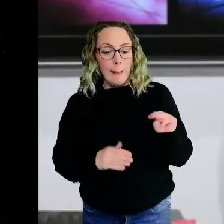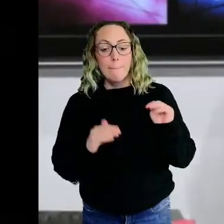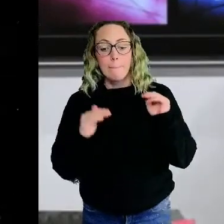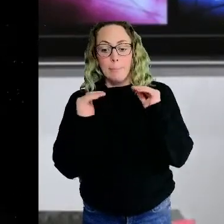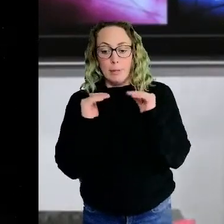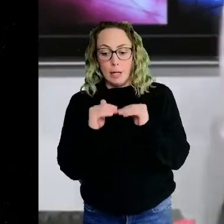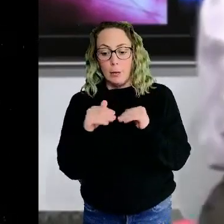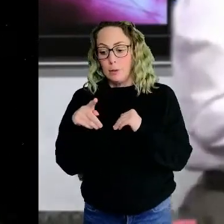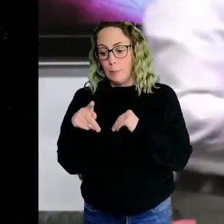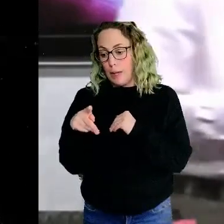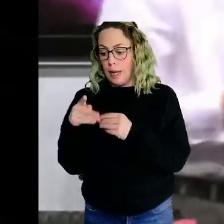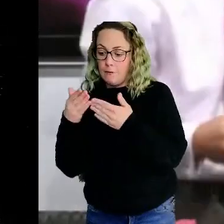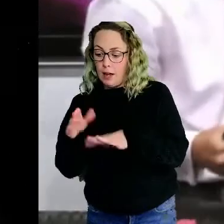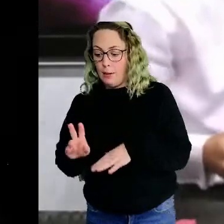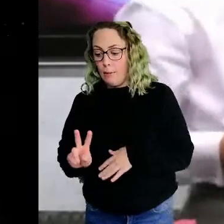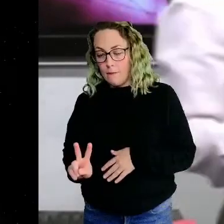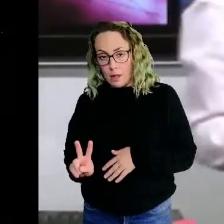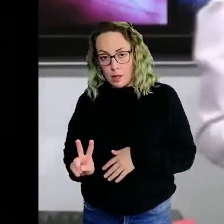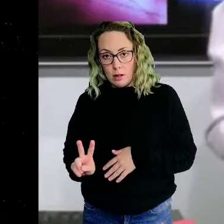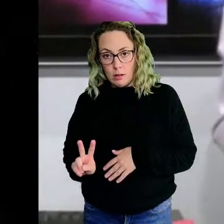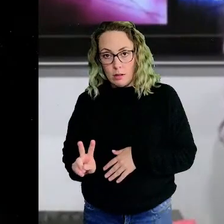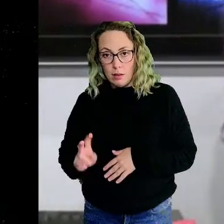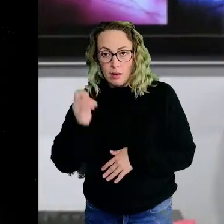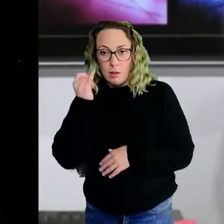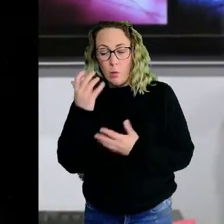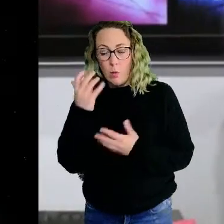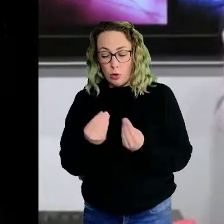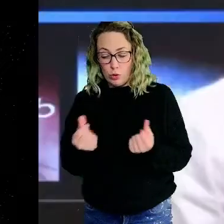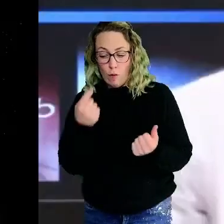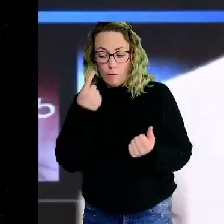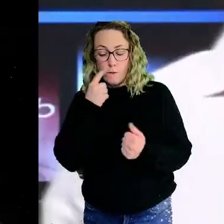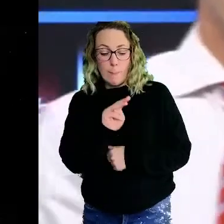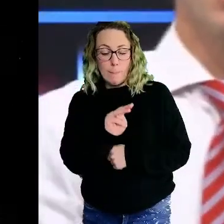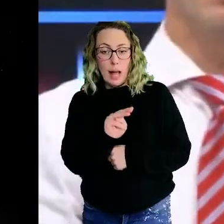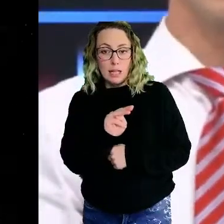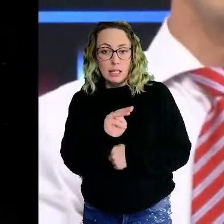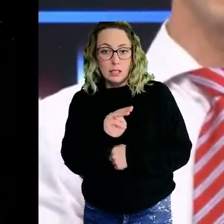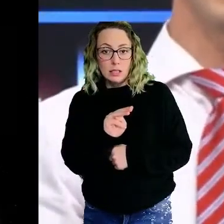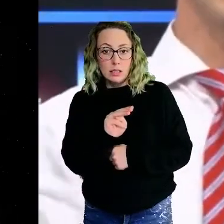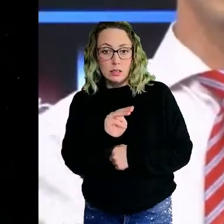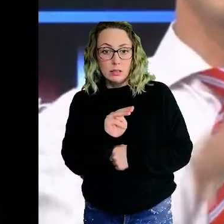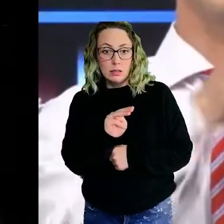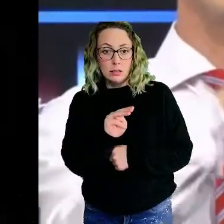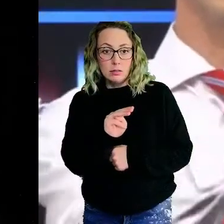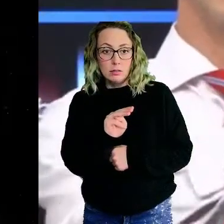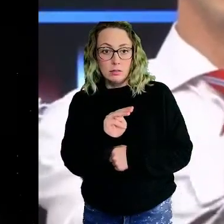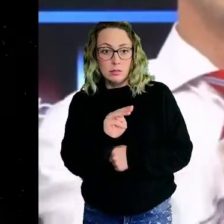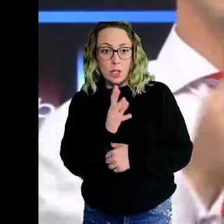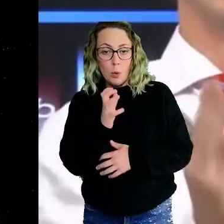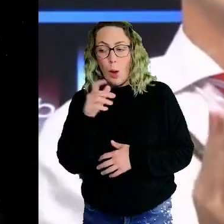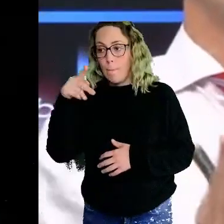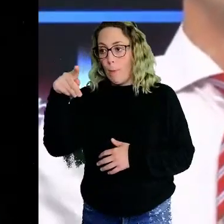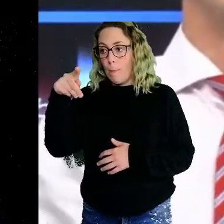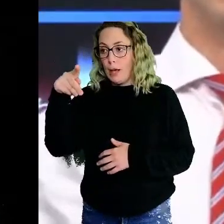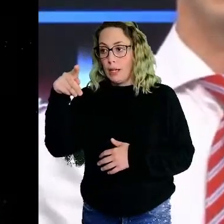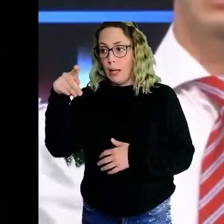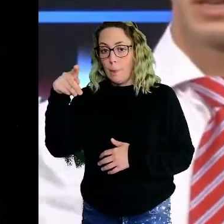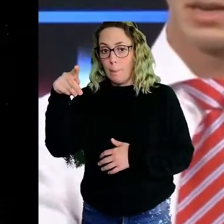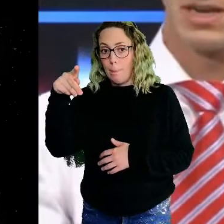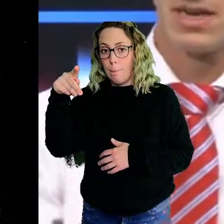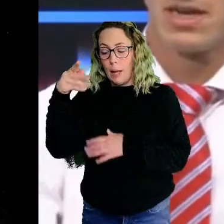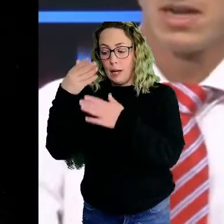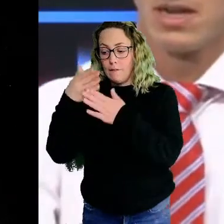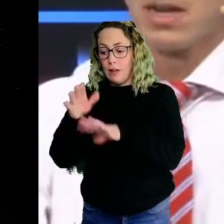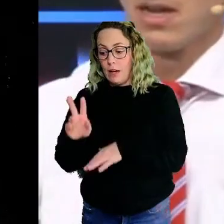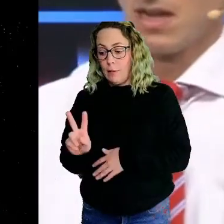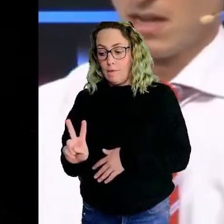V. So in this case, if you wanted to solve for mass, you'd put momentum divided by